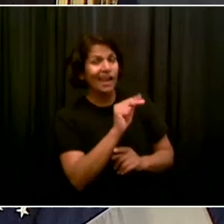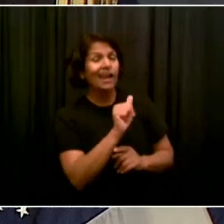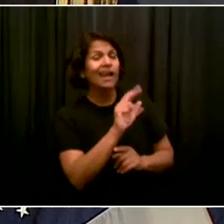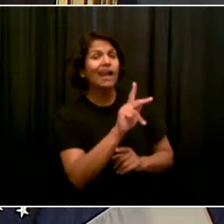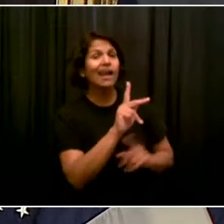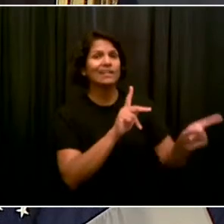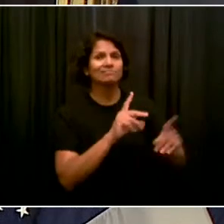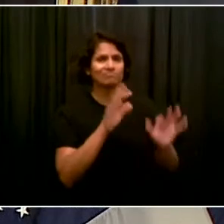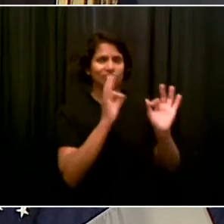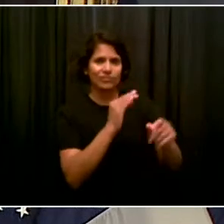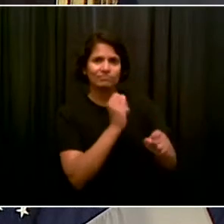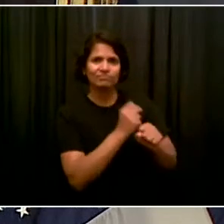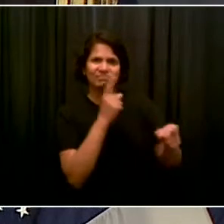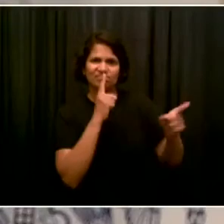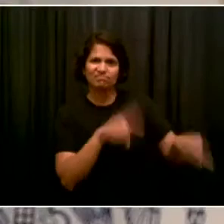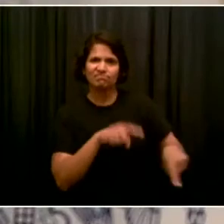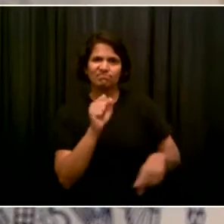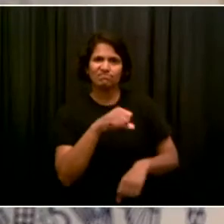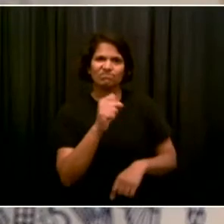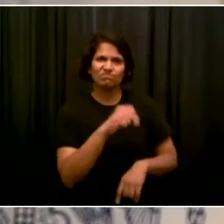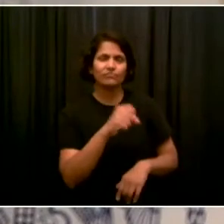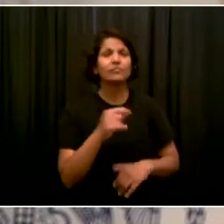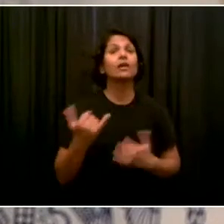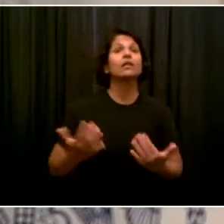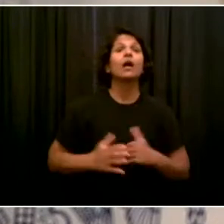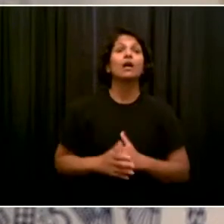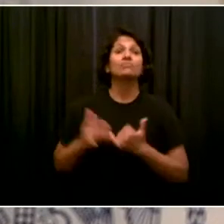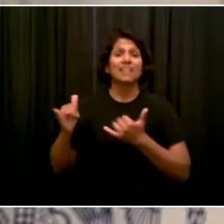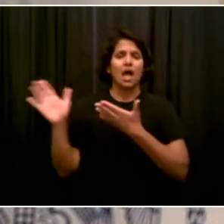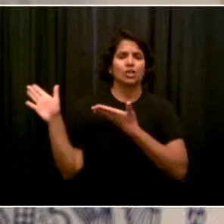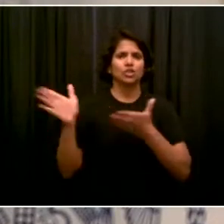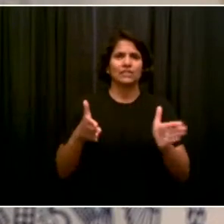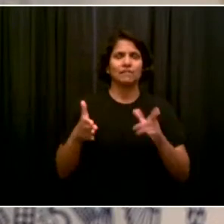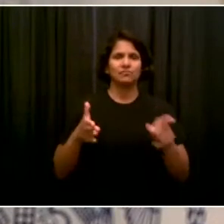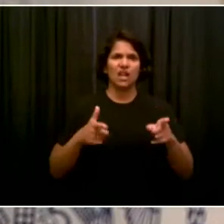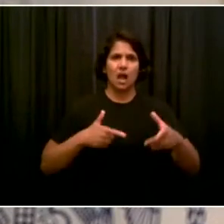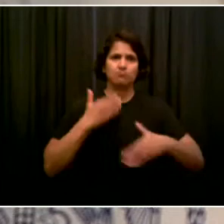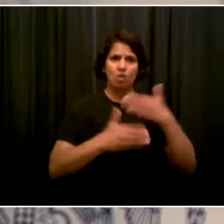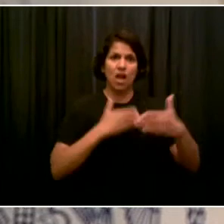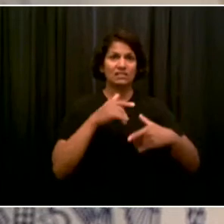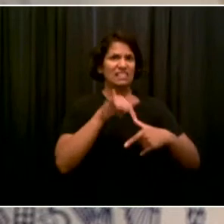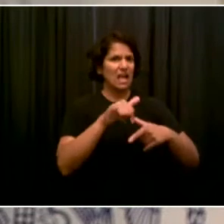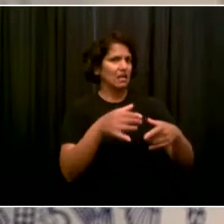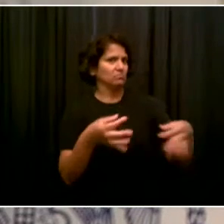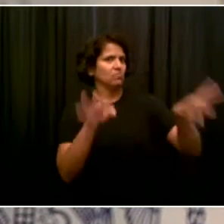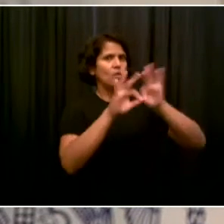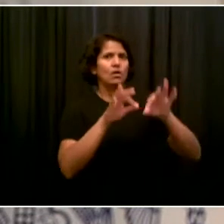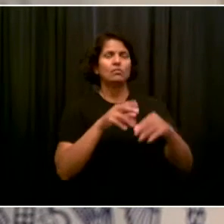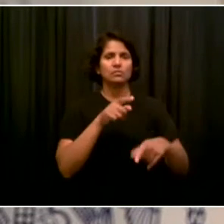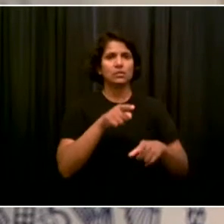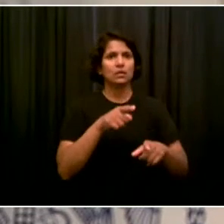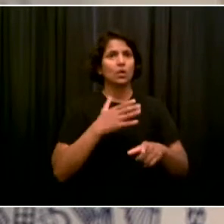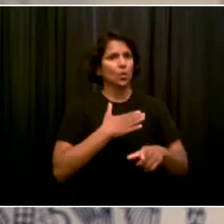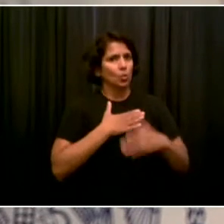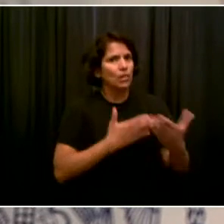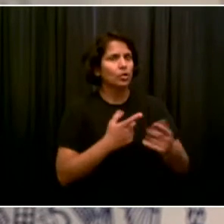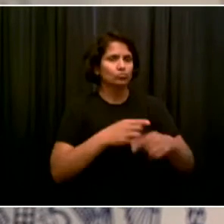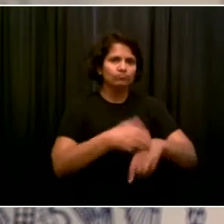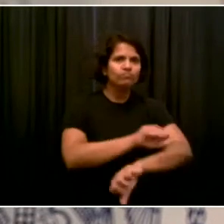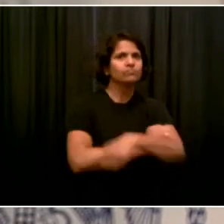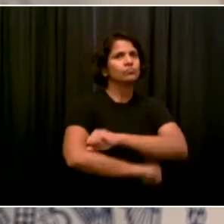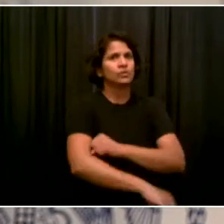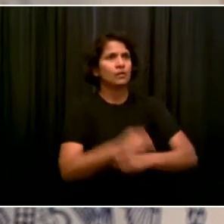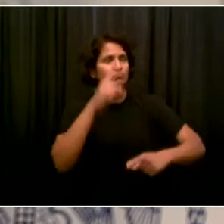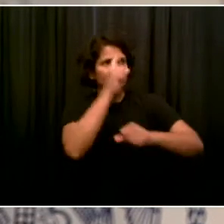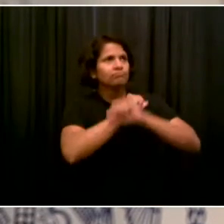direction. And I appreciate your boldness, your whole team's willingness to go someplace different. We got a lot of work to do, but this is the right way